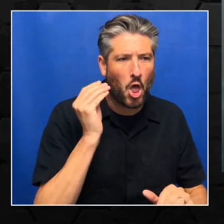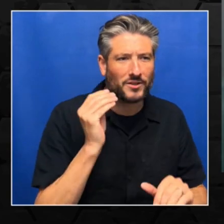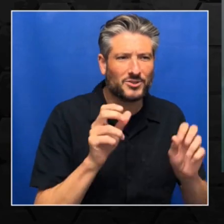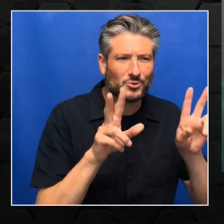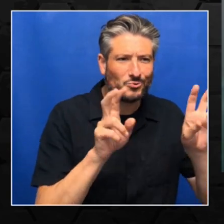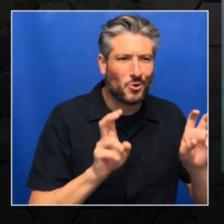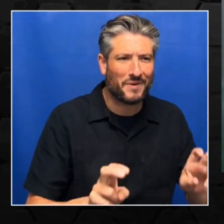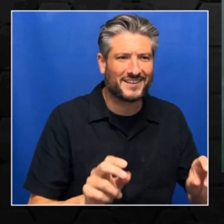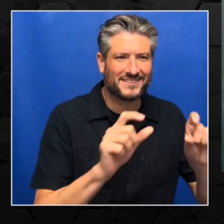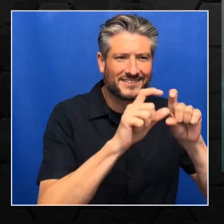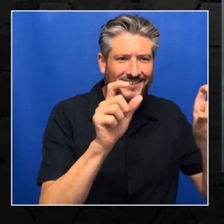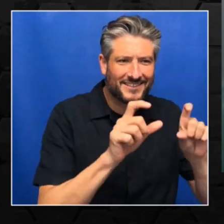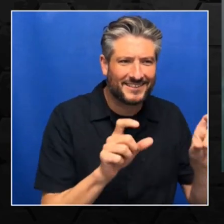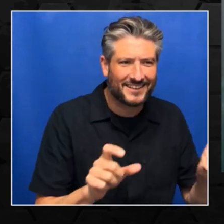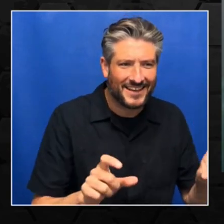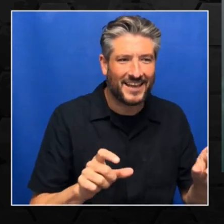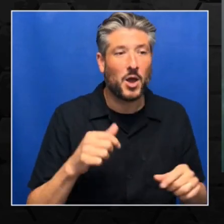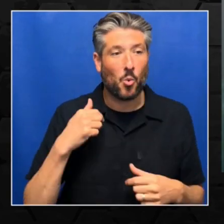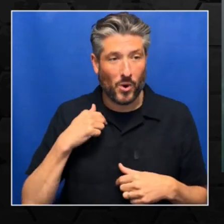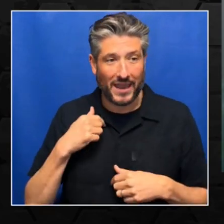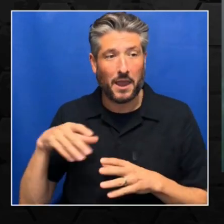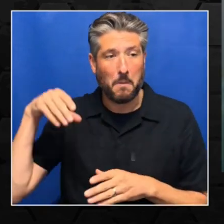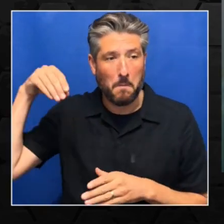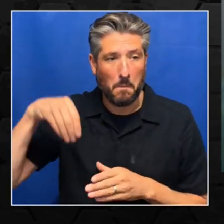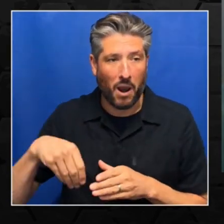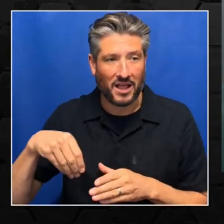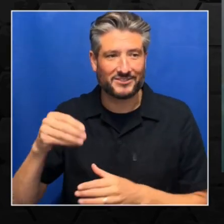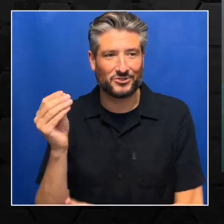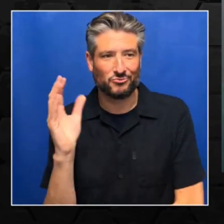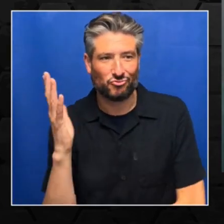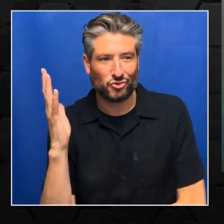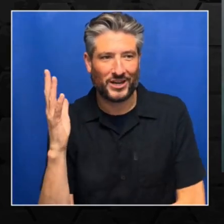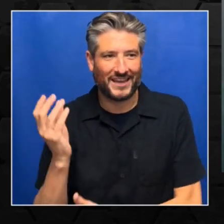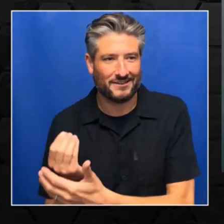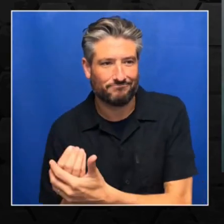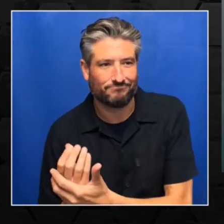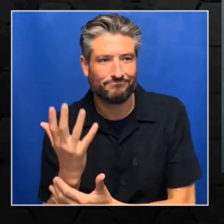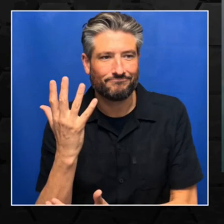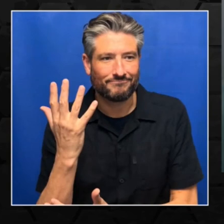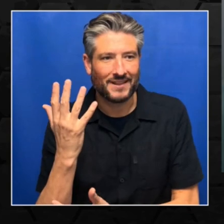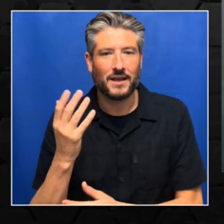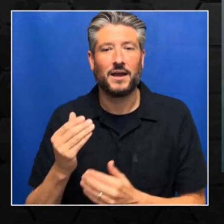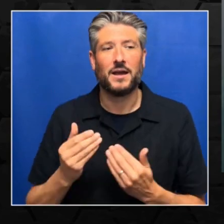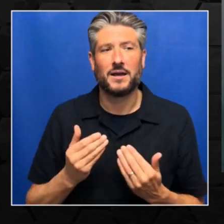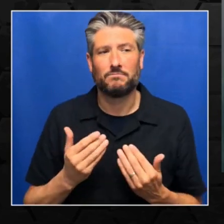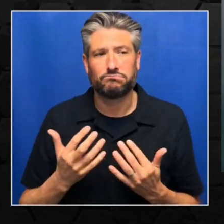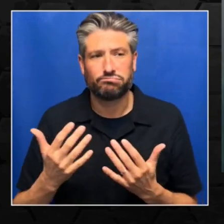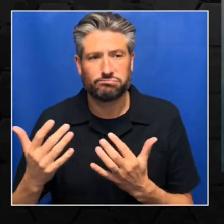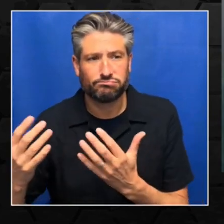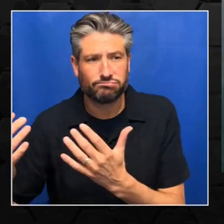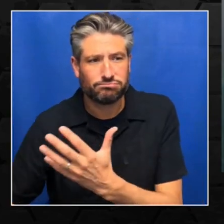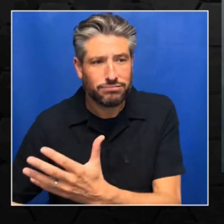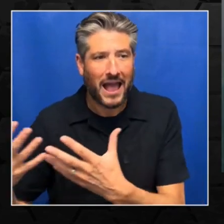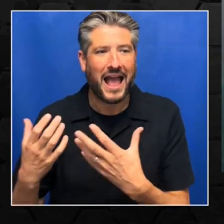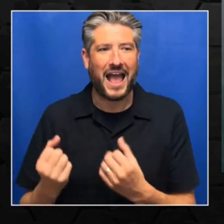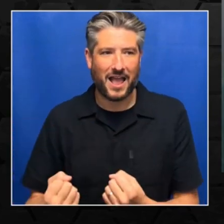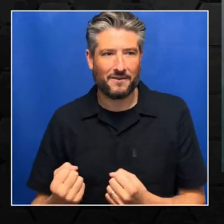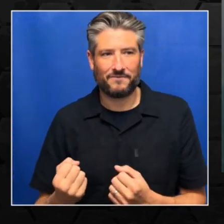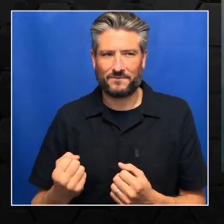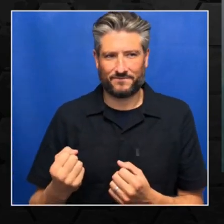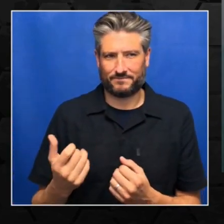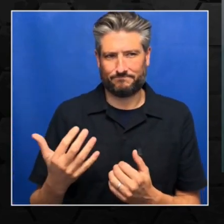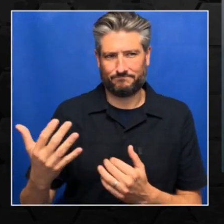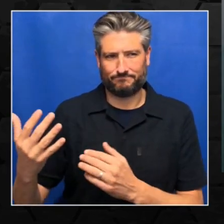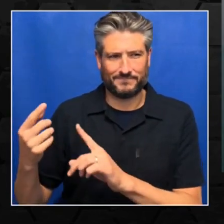around 1,500 trees. Having said that, there are also some of the Amazon vouchers that we're giving away to 5 lucky winners. So how to